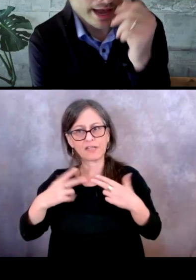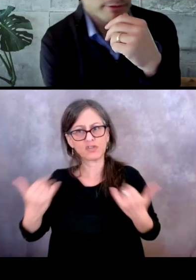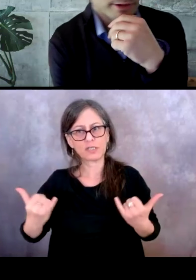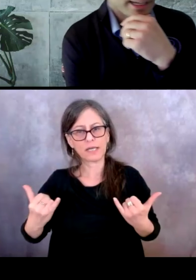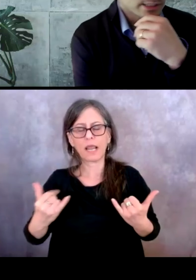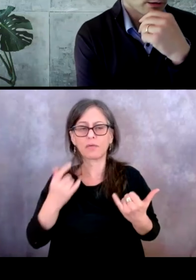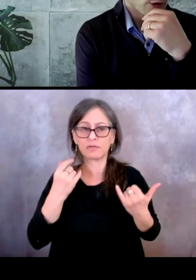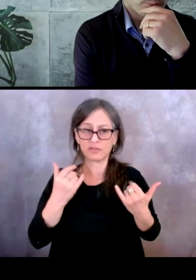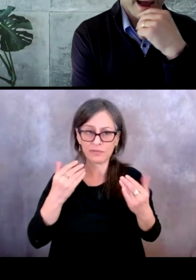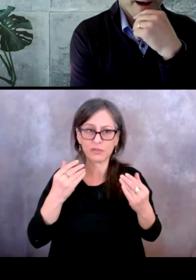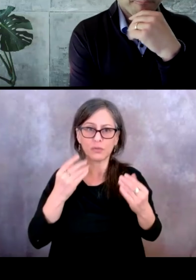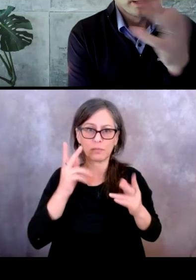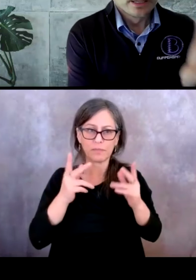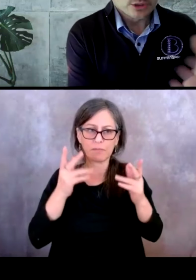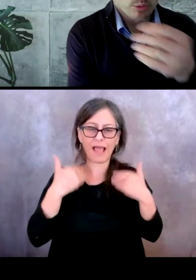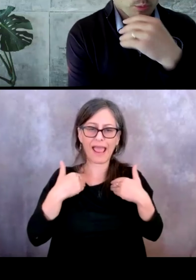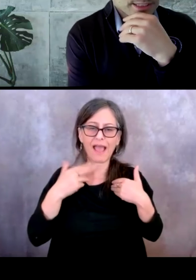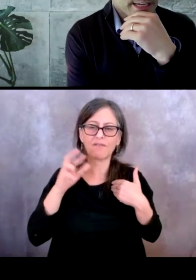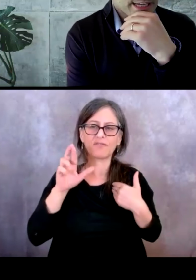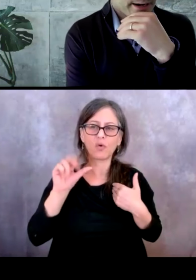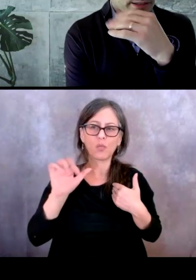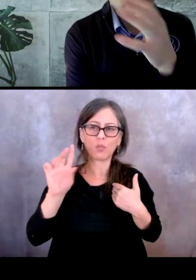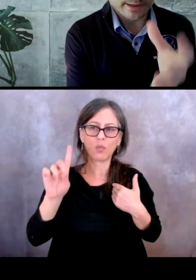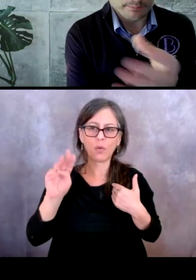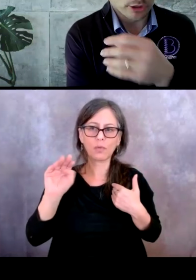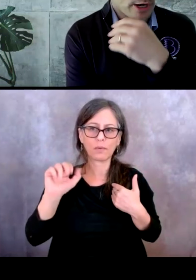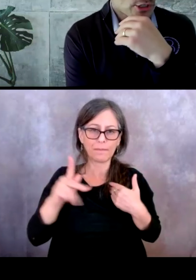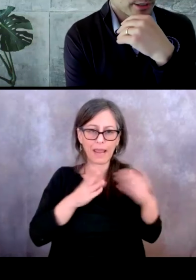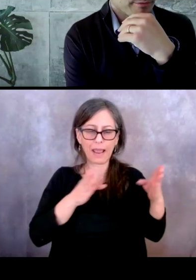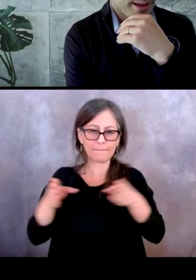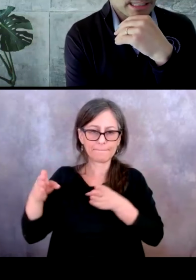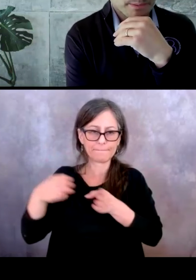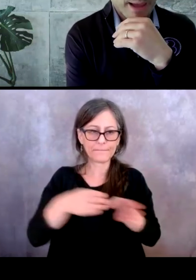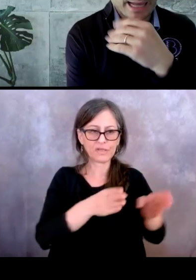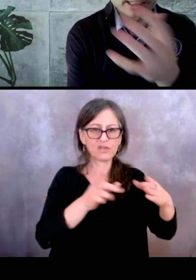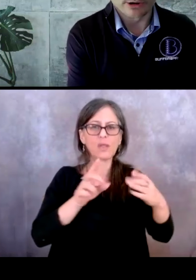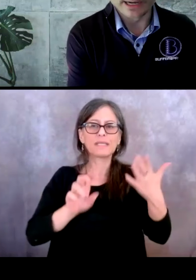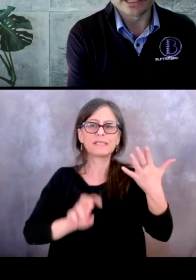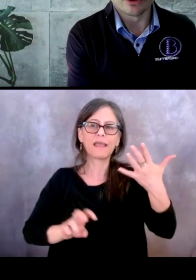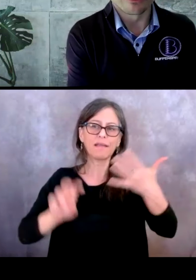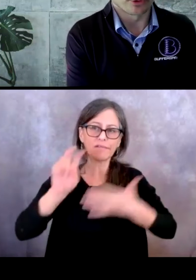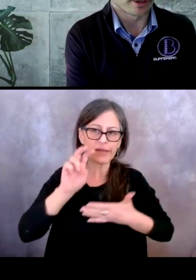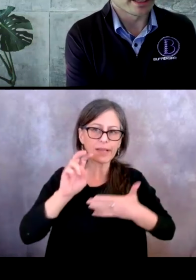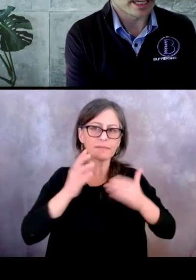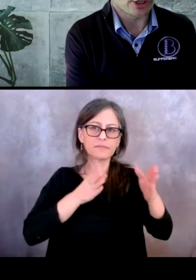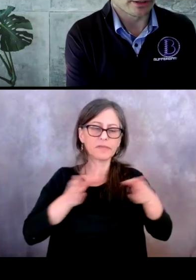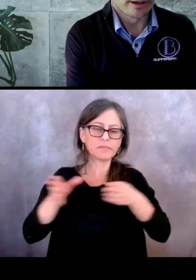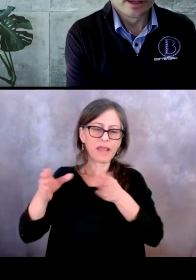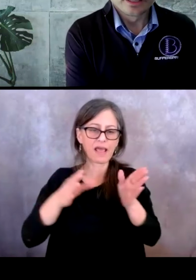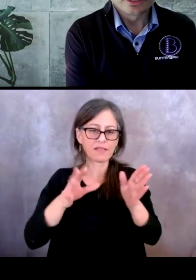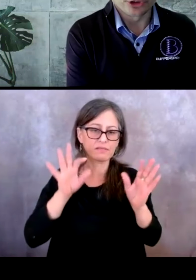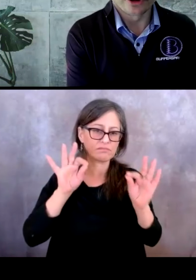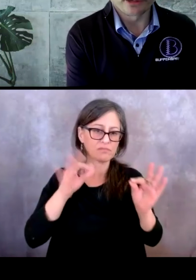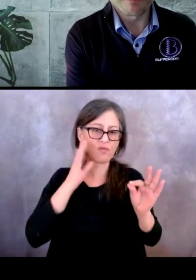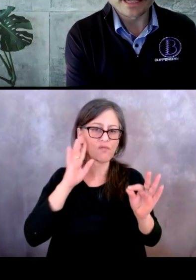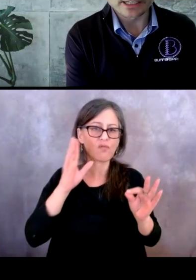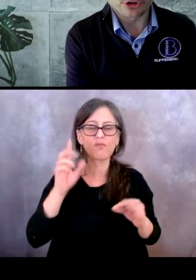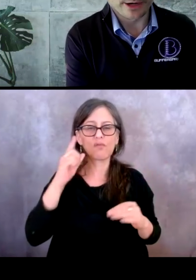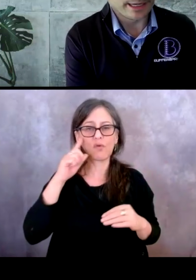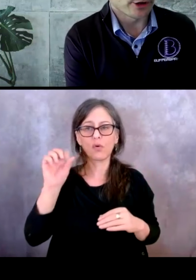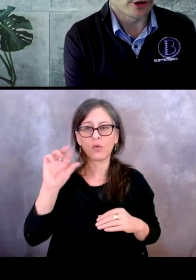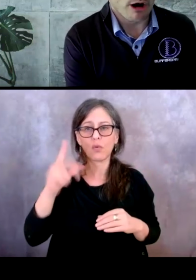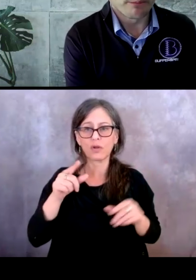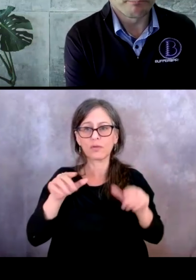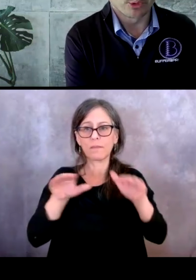this rolled out, and is there a roadmap? So what we're seeing here is kind of the progression and advancement paths that are ideal for an organization. So during your